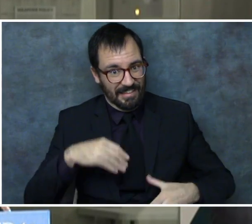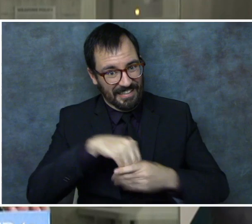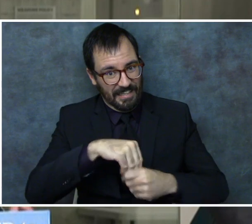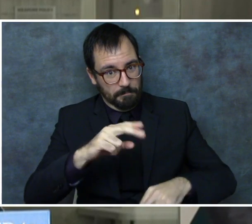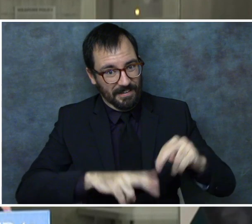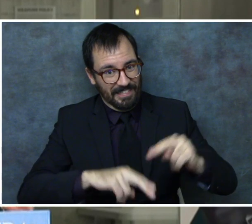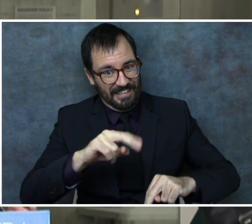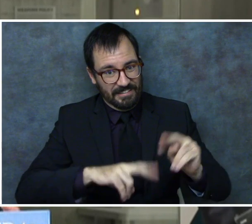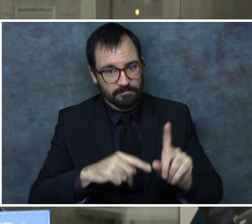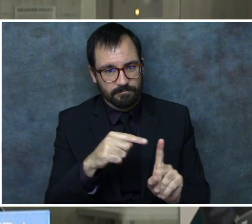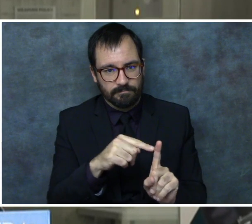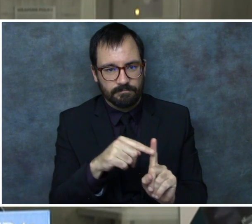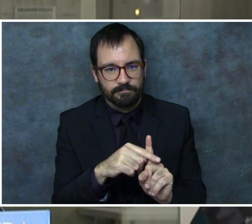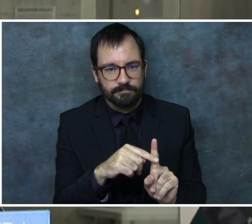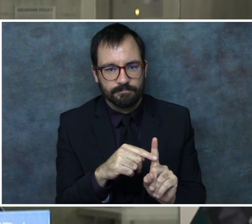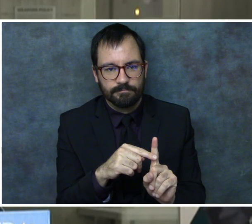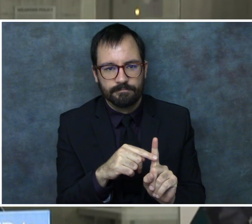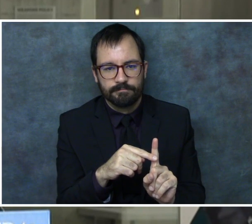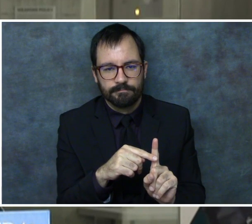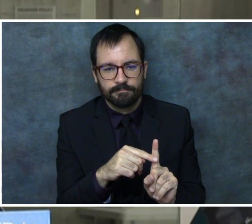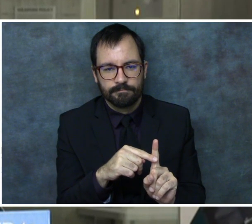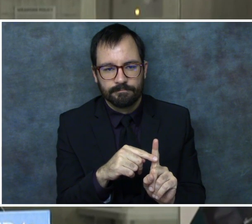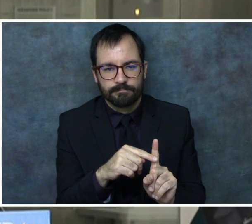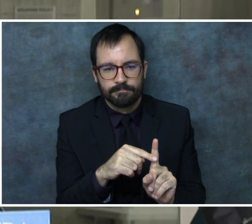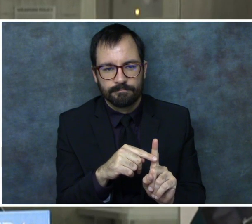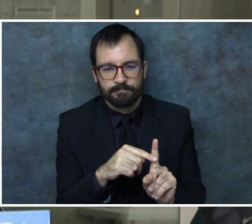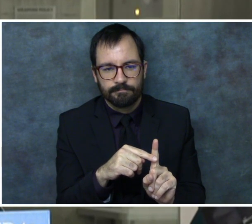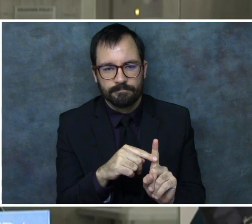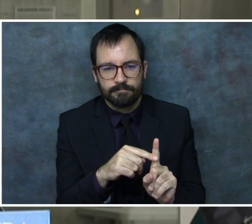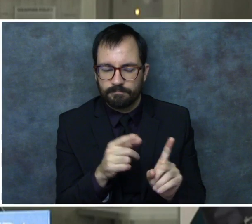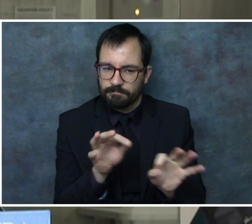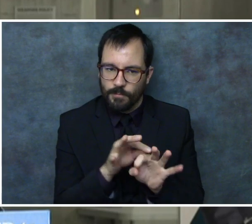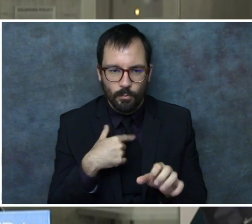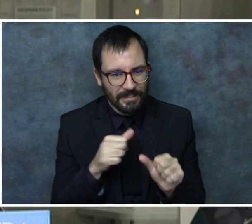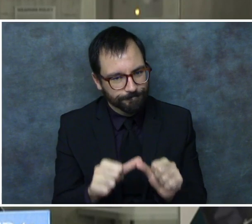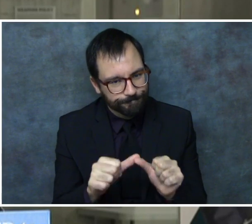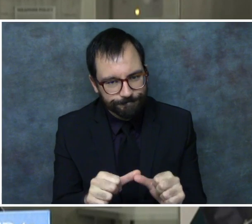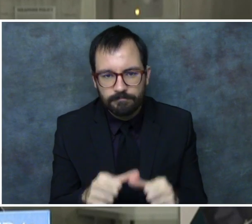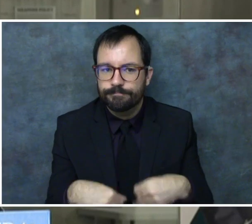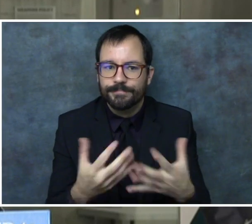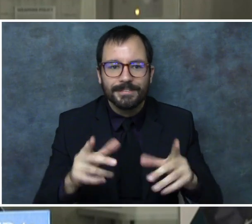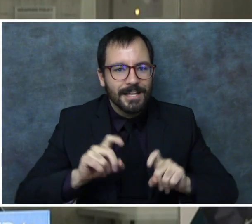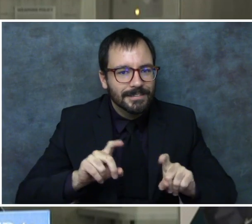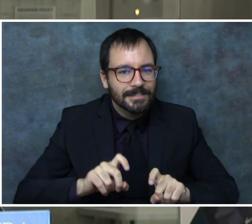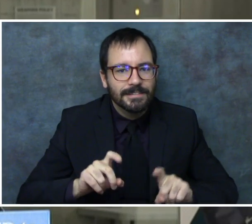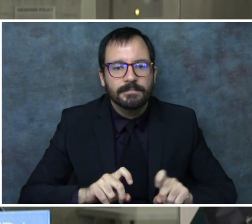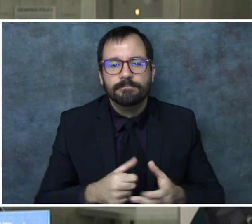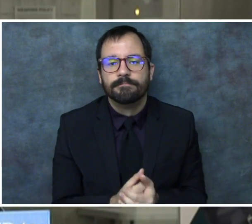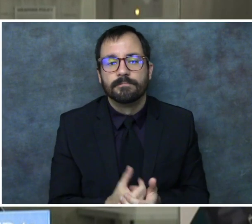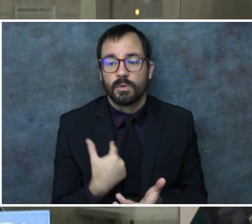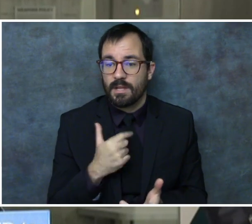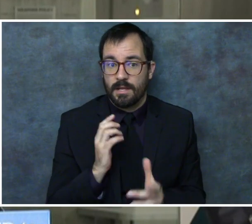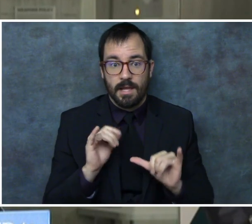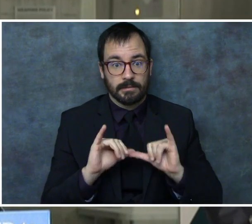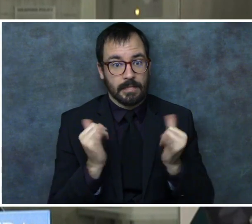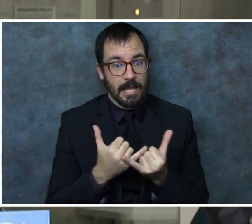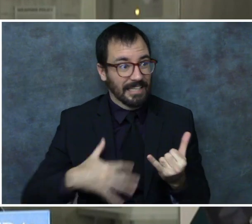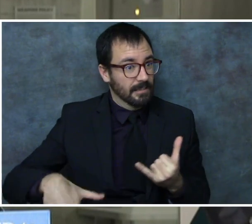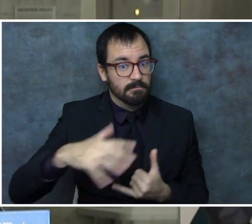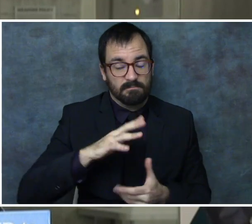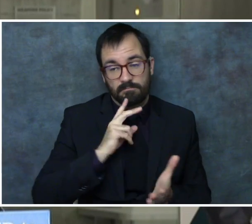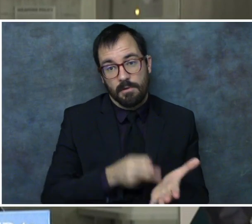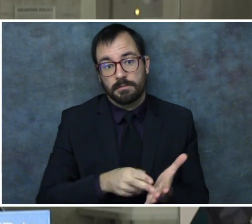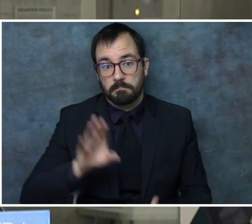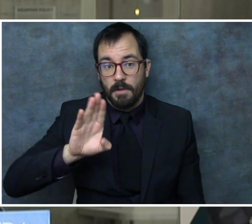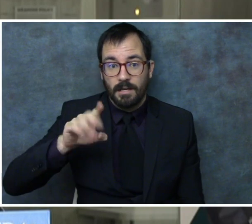having testing or what have you. We also need, as a society, quite honestly, as Boston, we need to see the number come